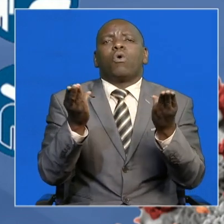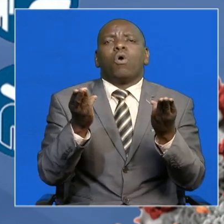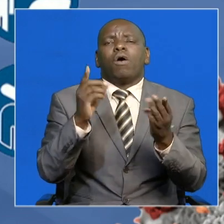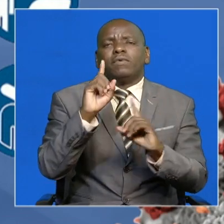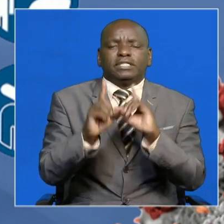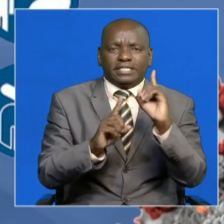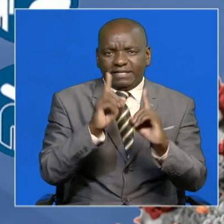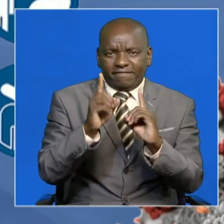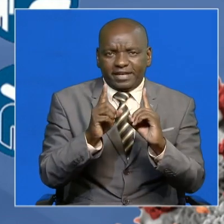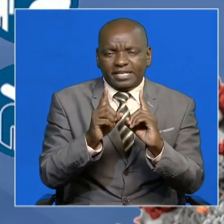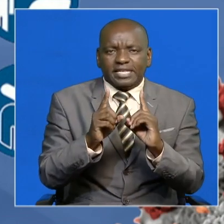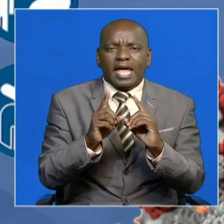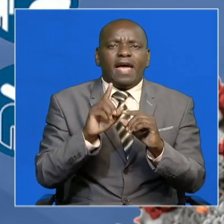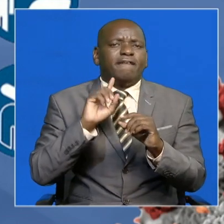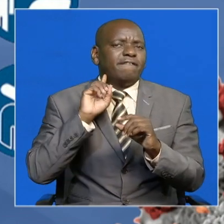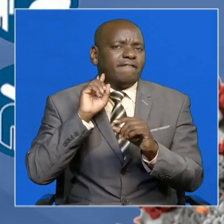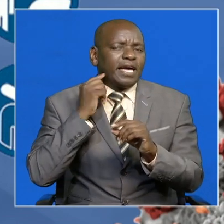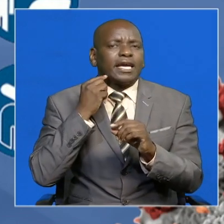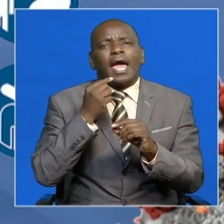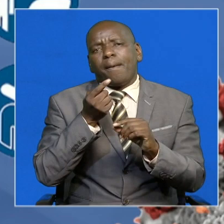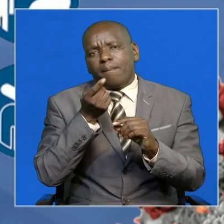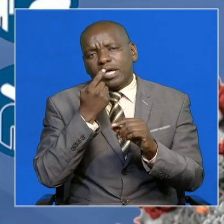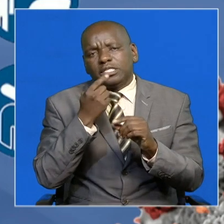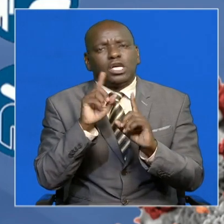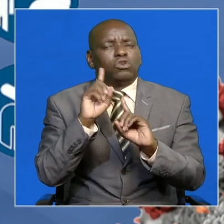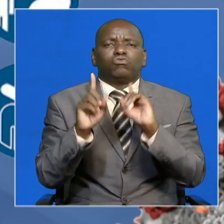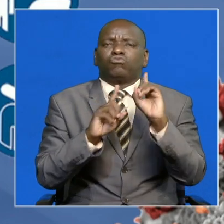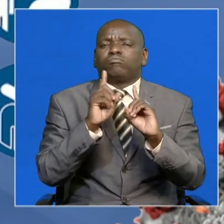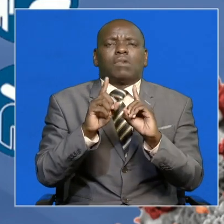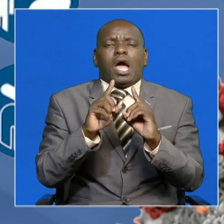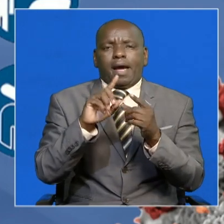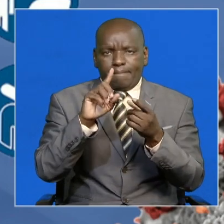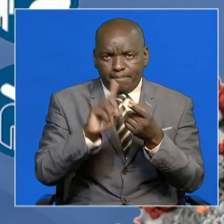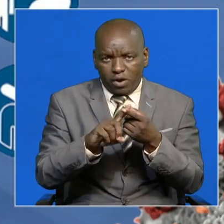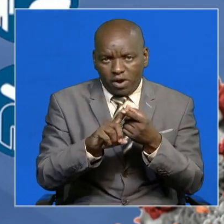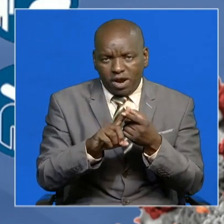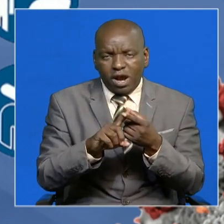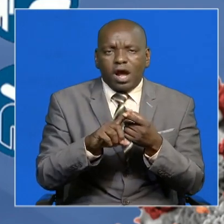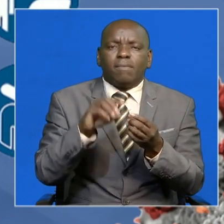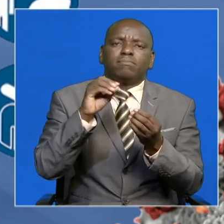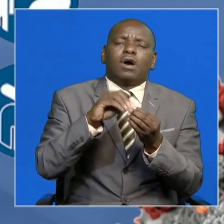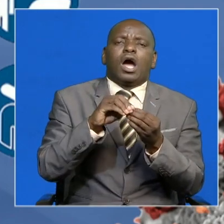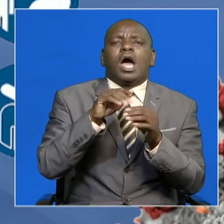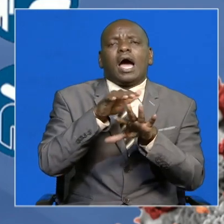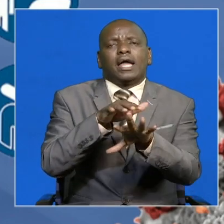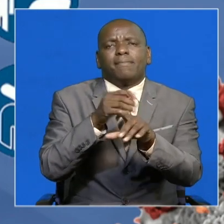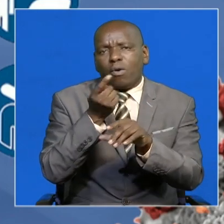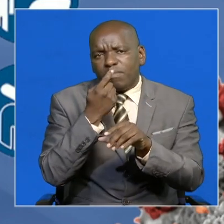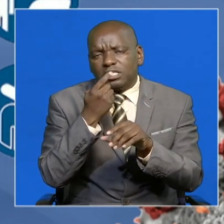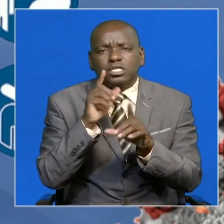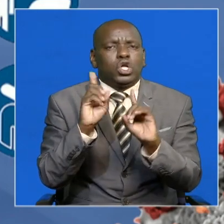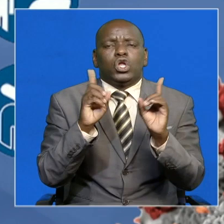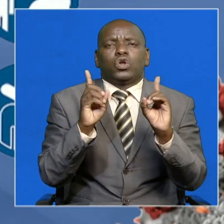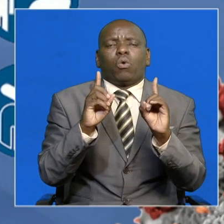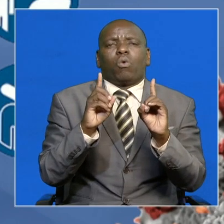from unethical, unsafe doses and from counterfeited products, including veterinary